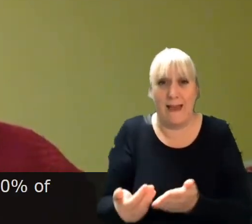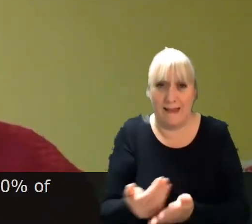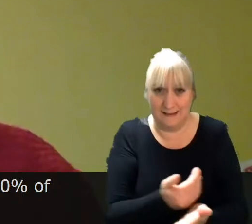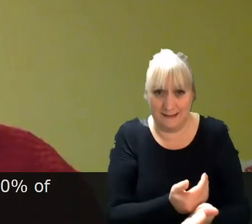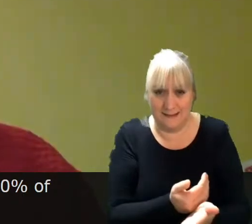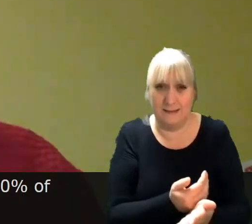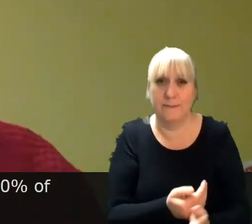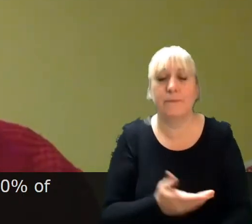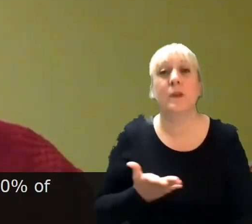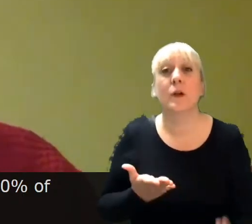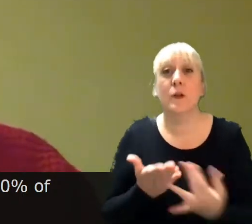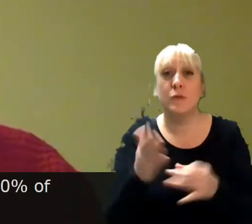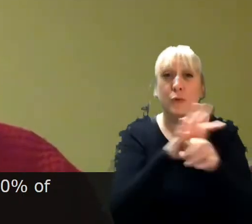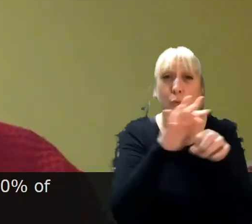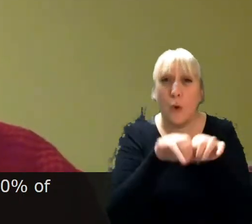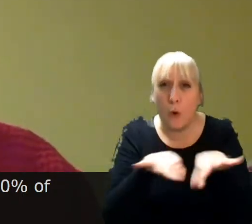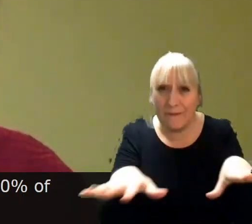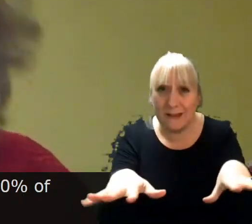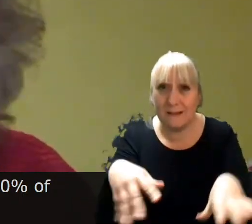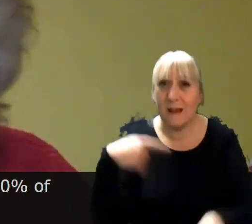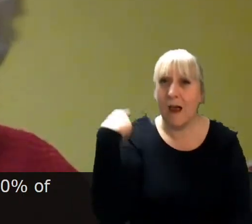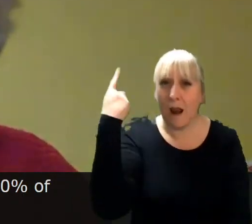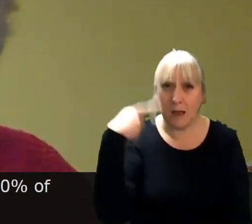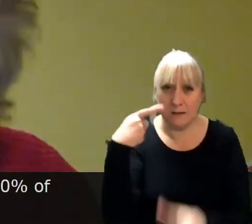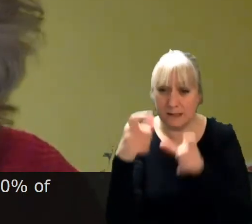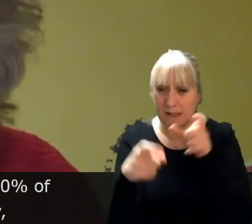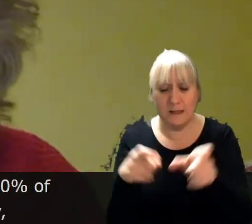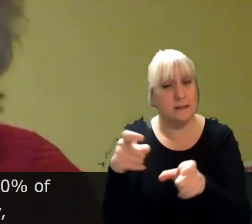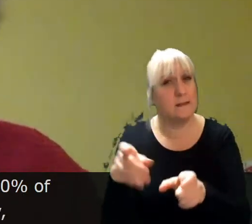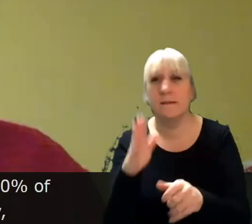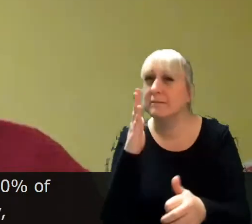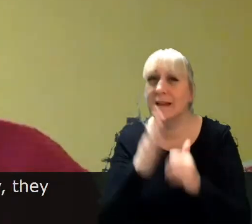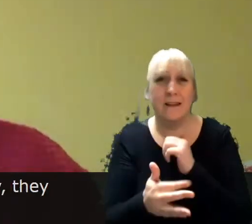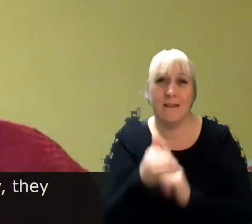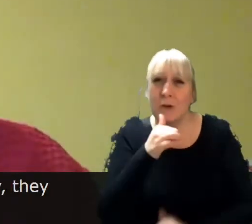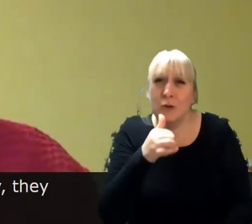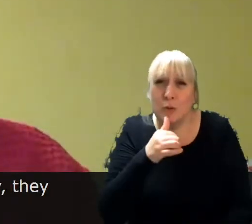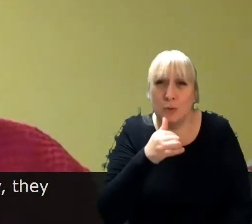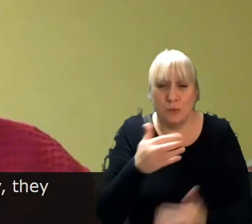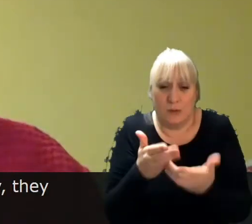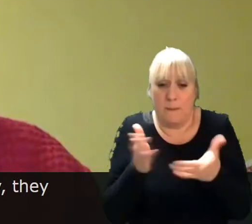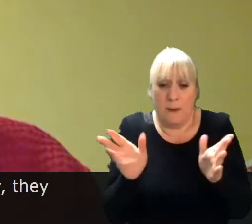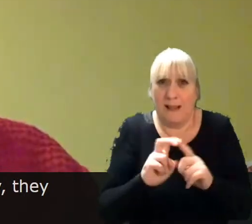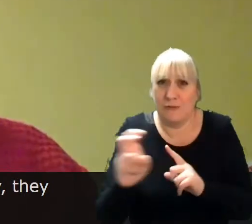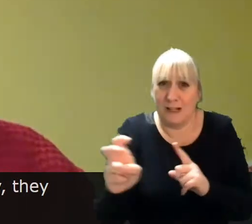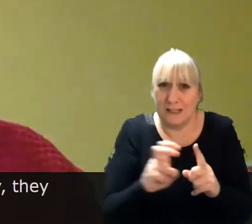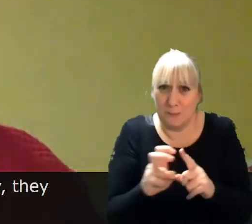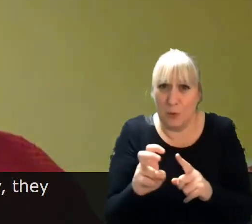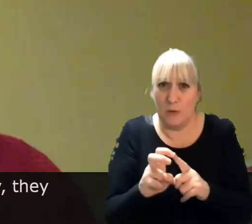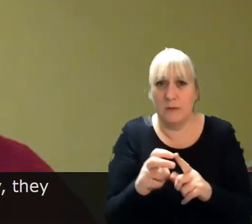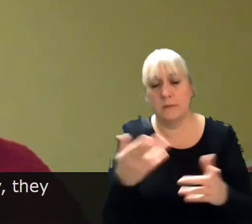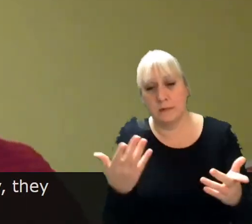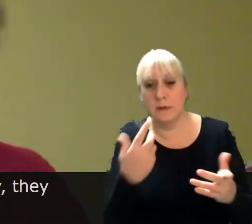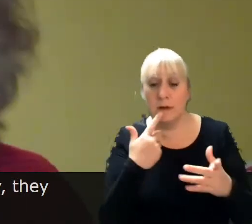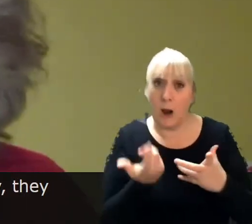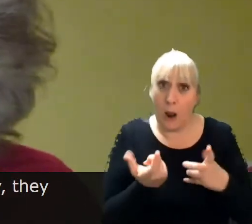Londoners quite rightly stayed off public transport, particularly in the first lockdown, and that created a big difficulty for